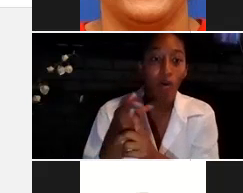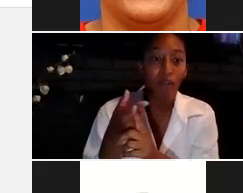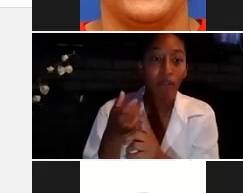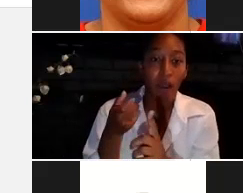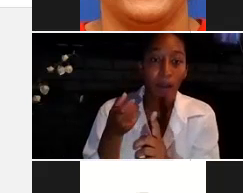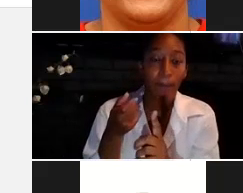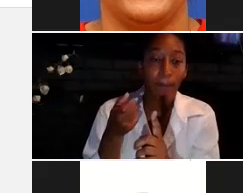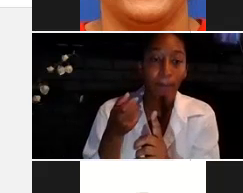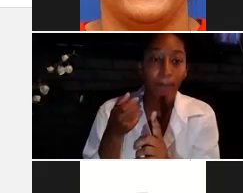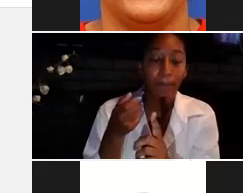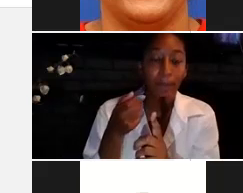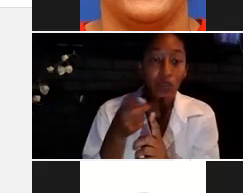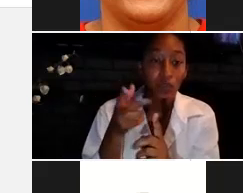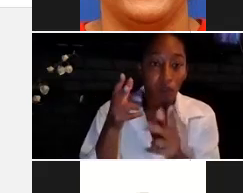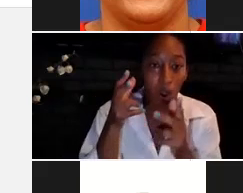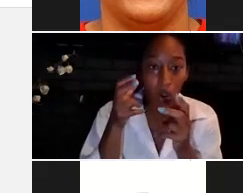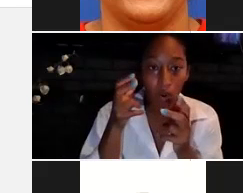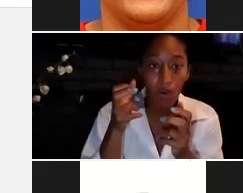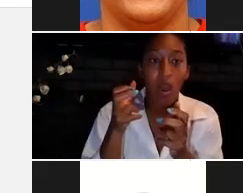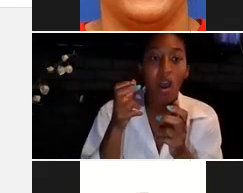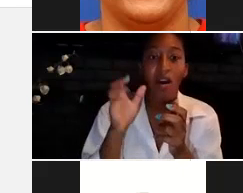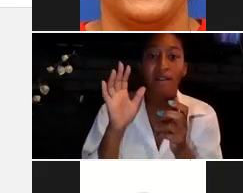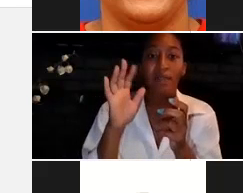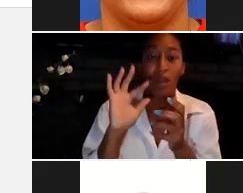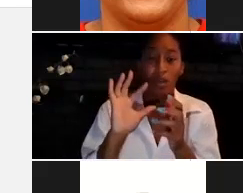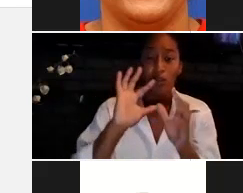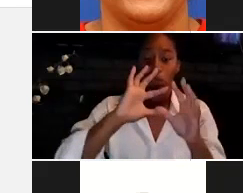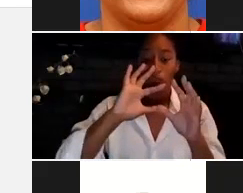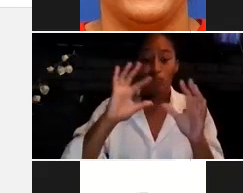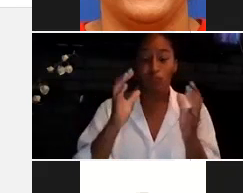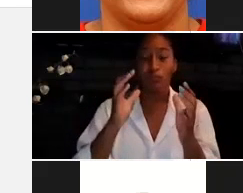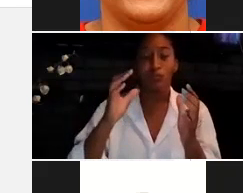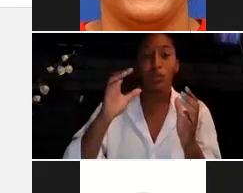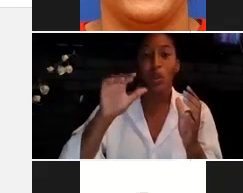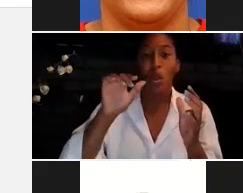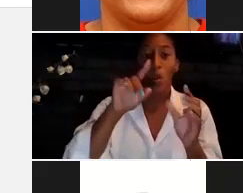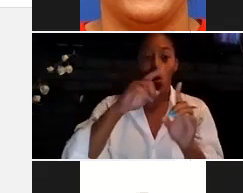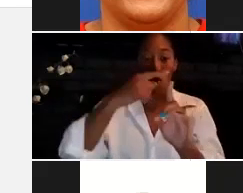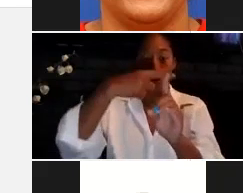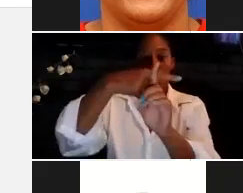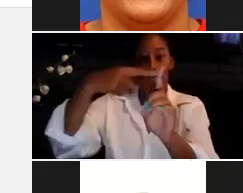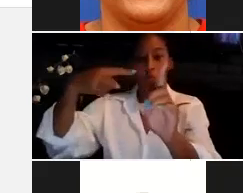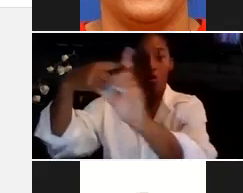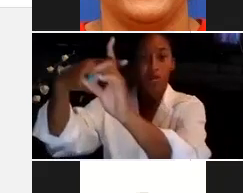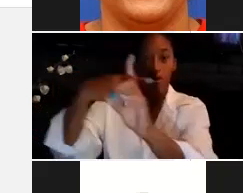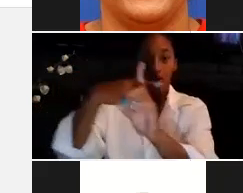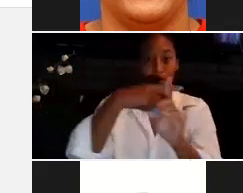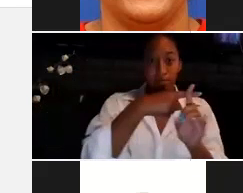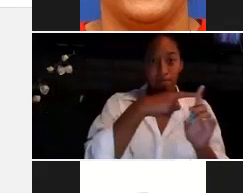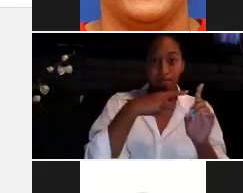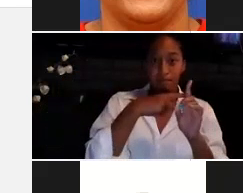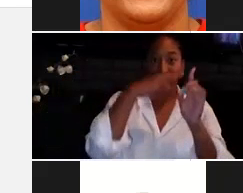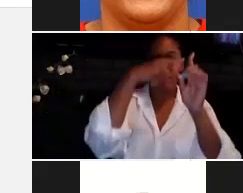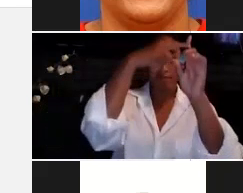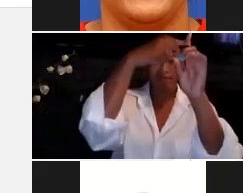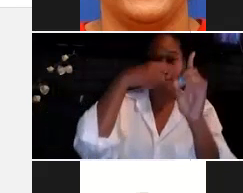the Cartesian coordinate system, we borrow from them to help us deal with